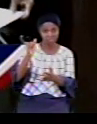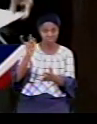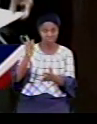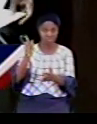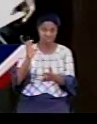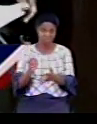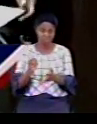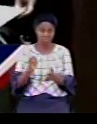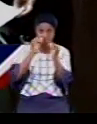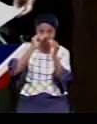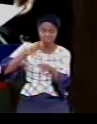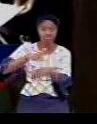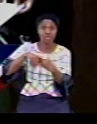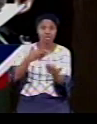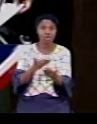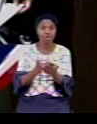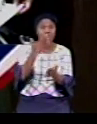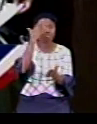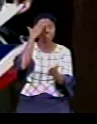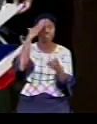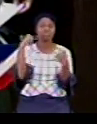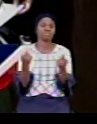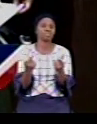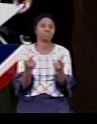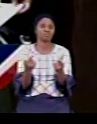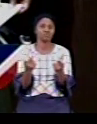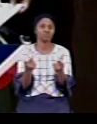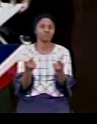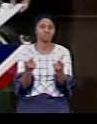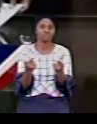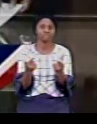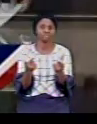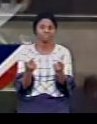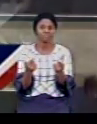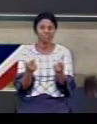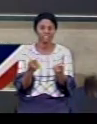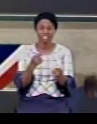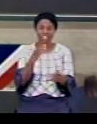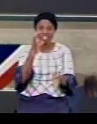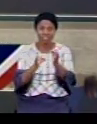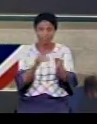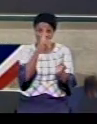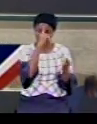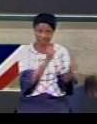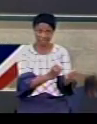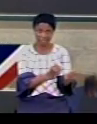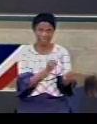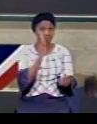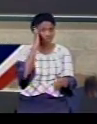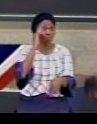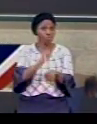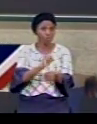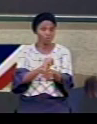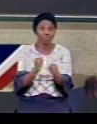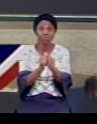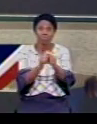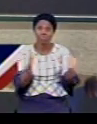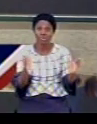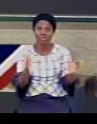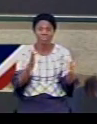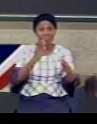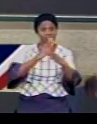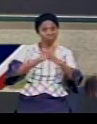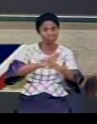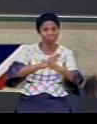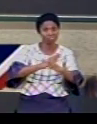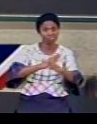is to operate without a hindrance, if faith is to operate